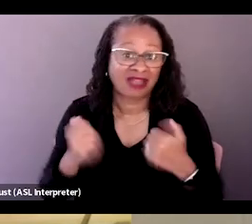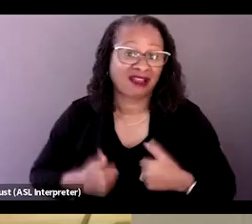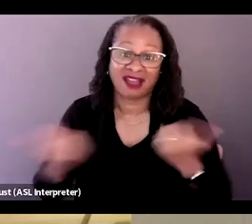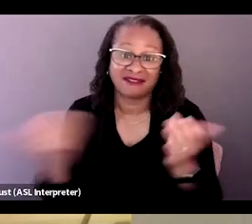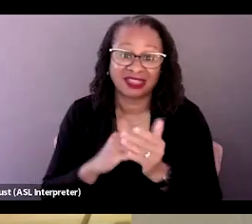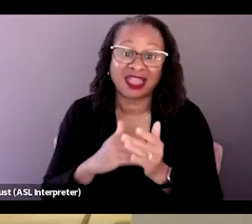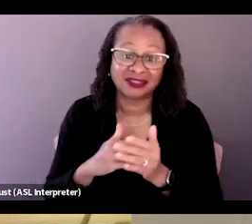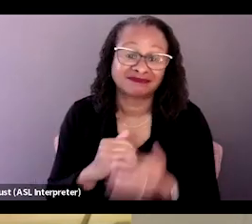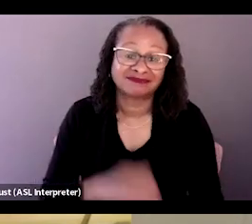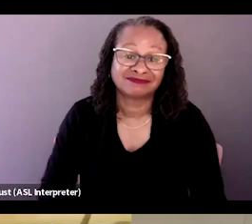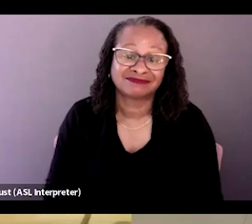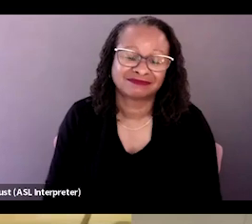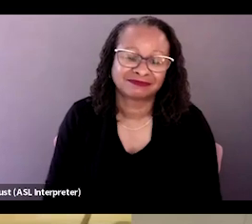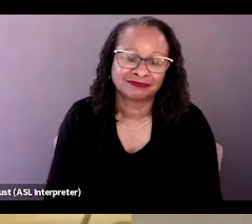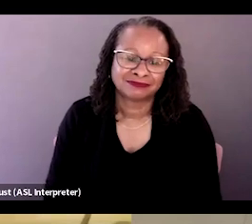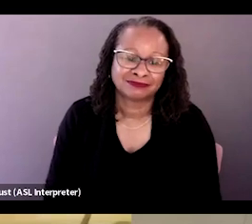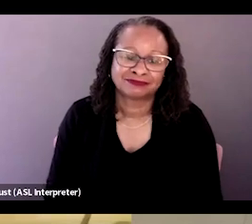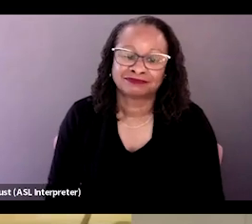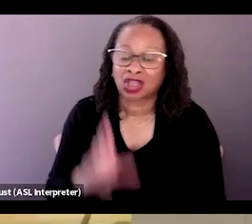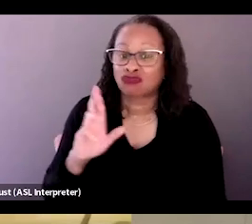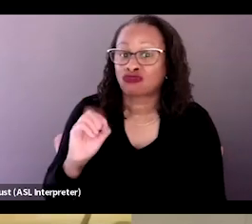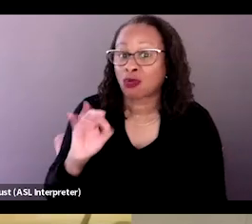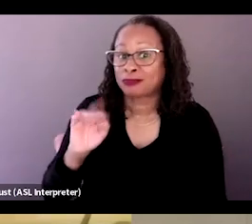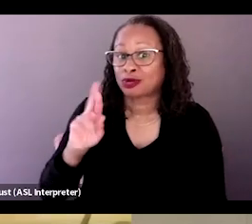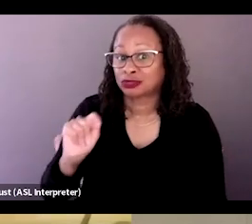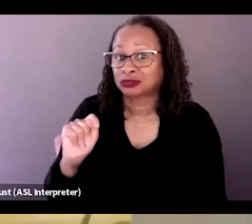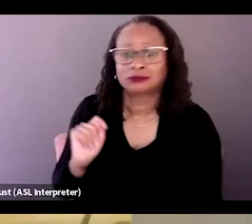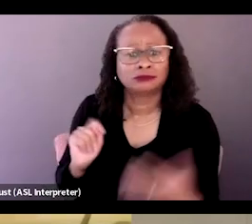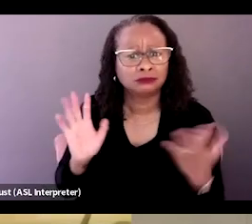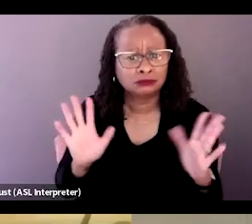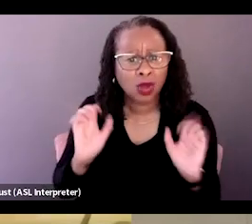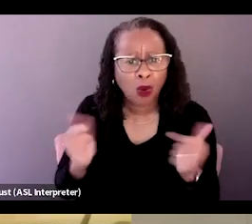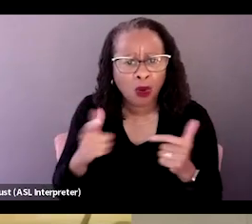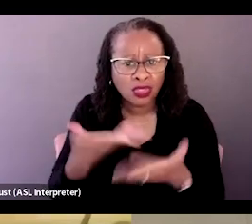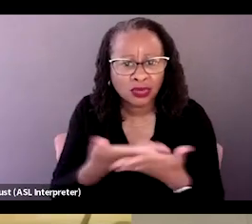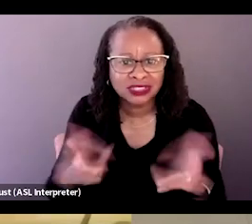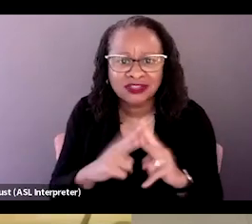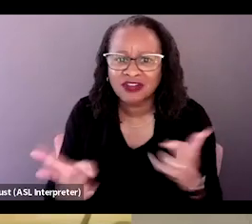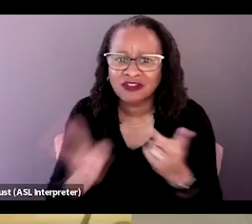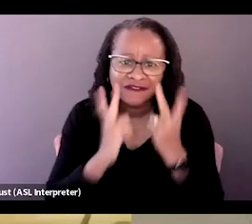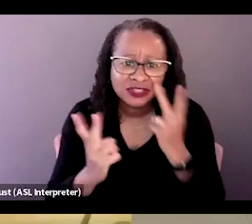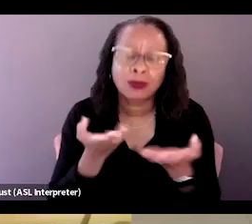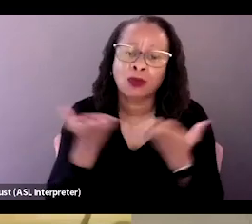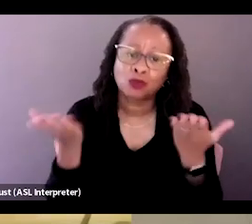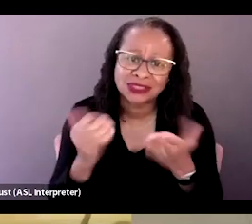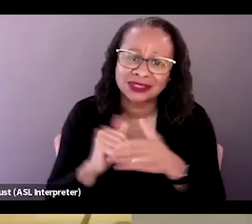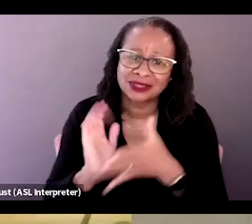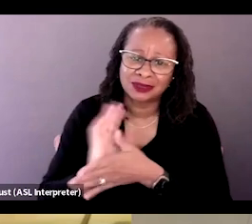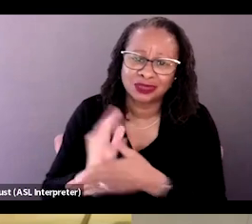again. Well, certainly all those things are so very visible and present in this